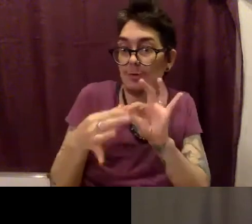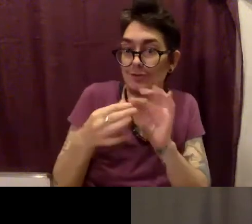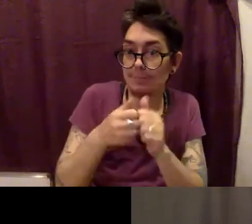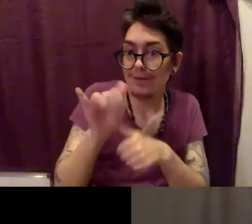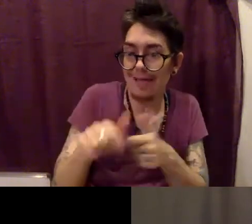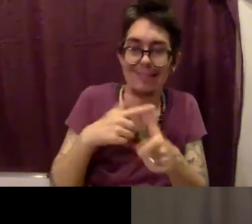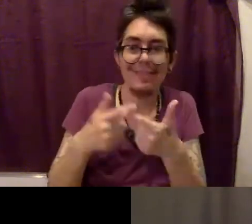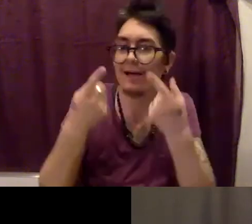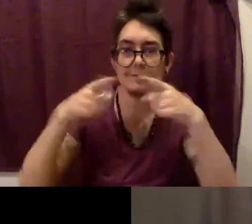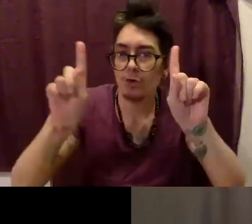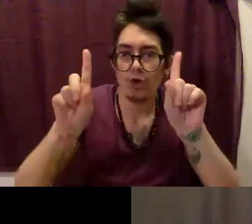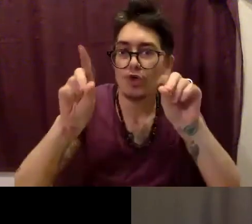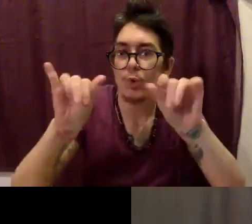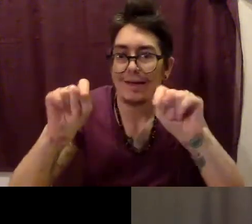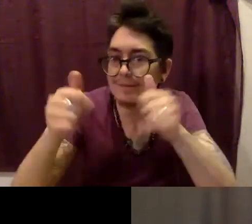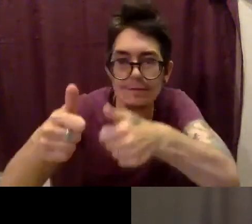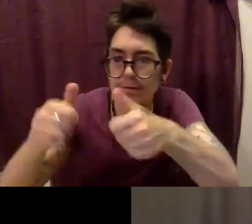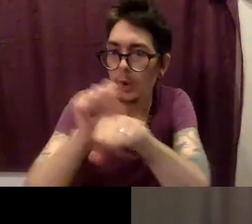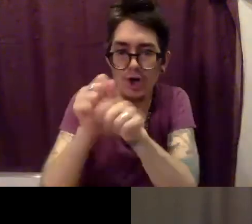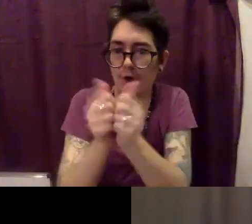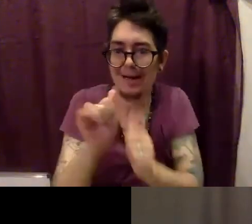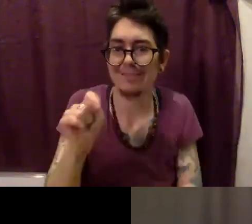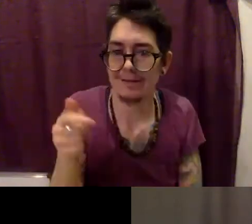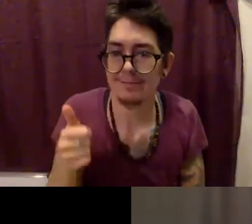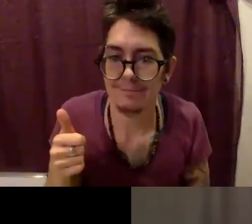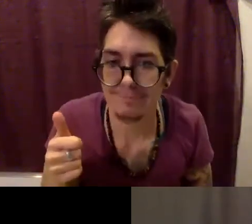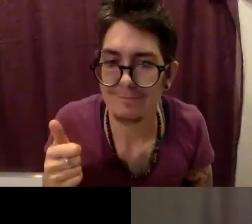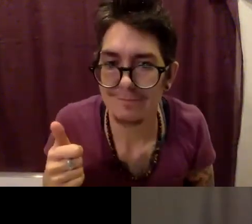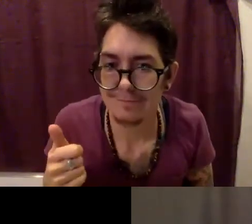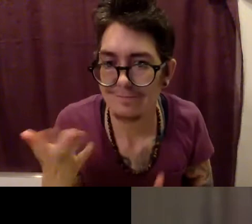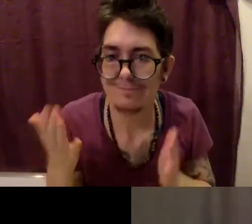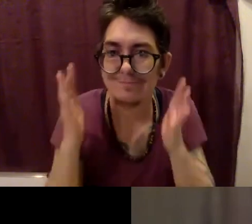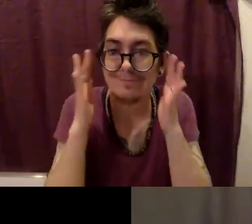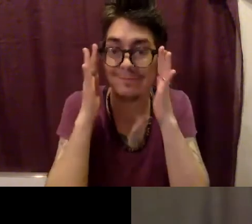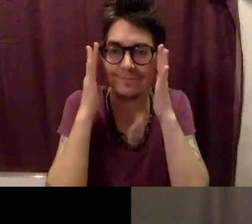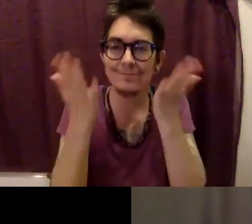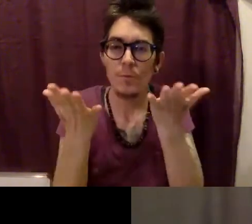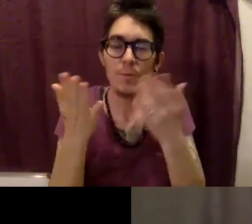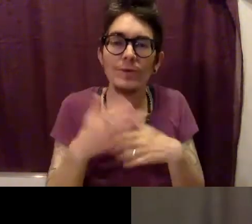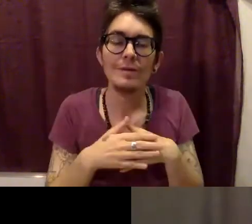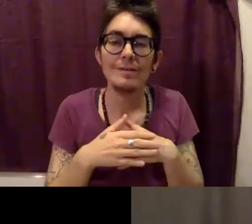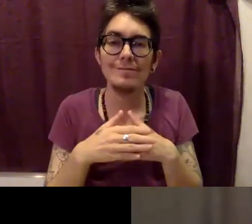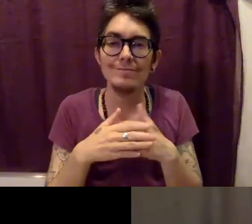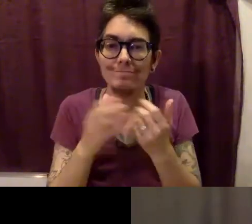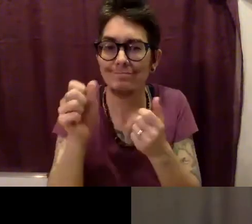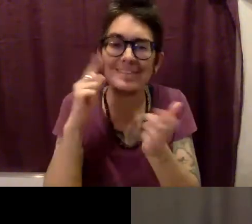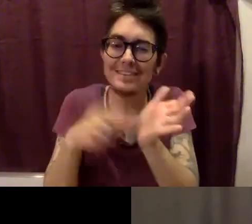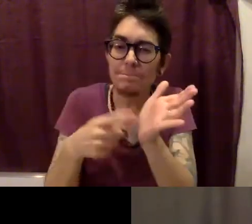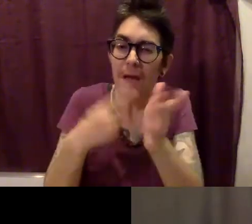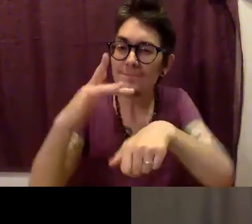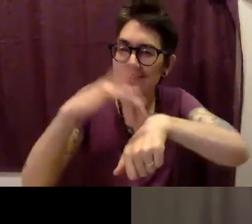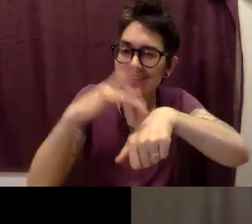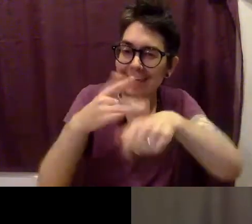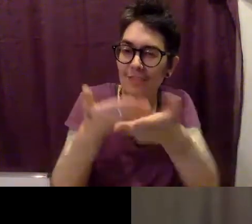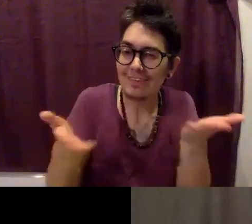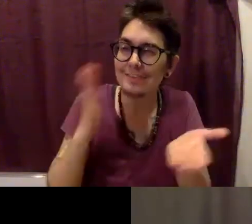us or fill us up. And so I relate with you with that. Just go ahead, do it, work with that energy. I want to encourage you on